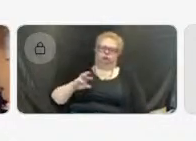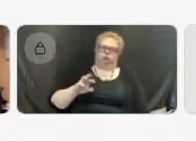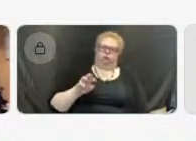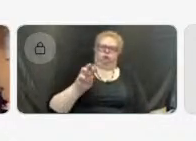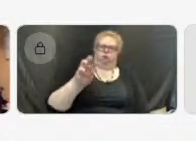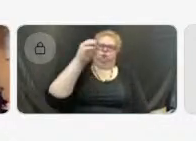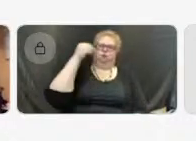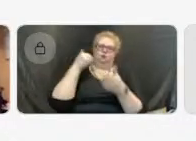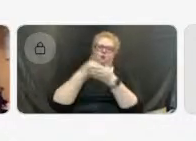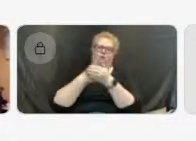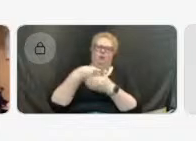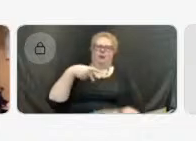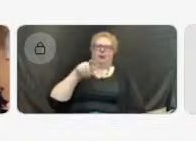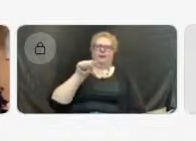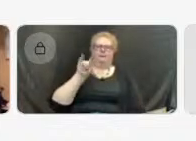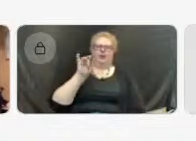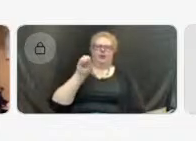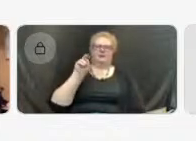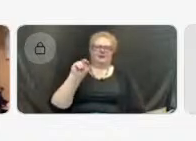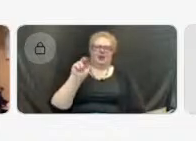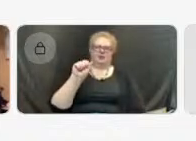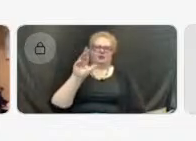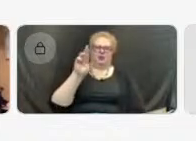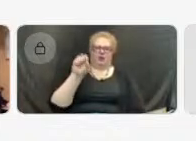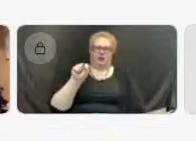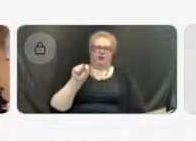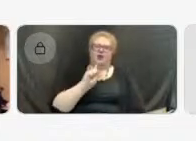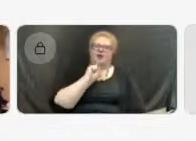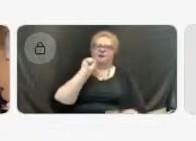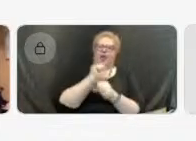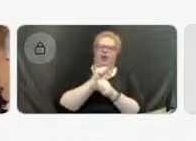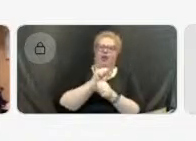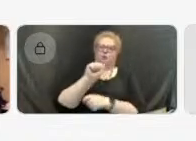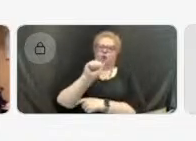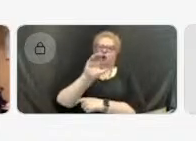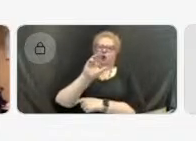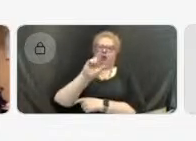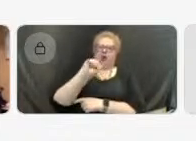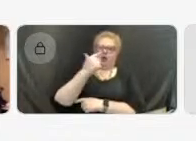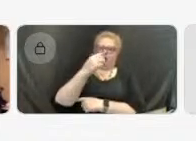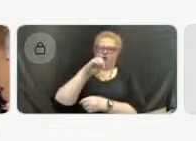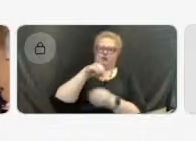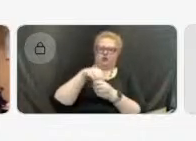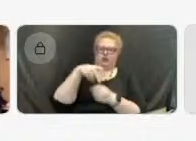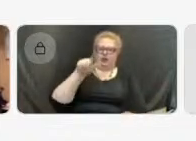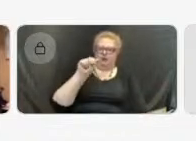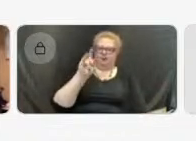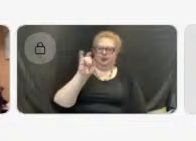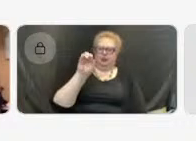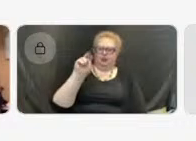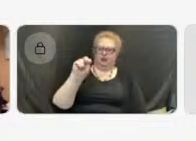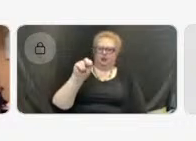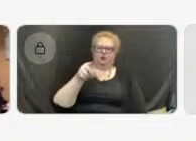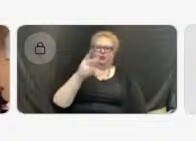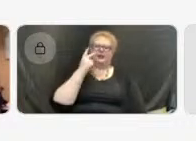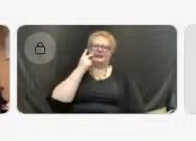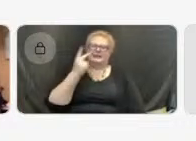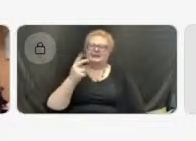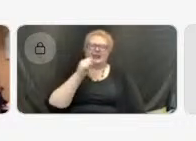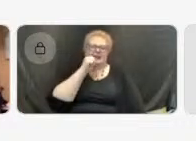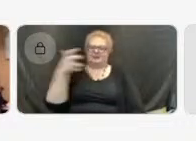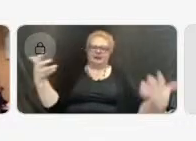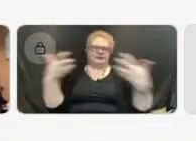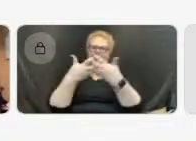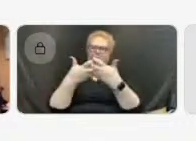property and the actual acreage of each lot in Plantation Acres. The picture clearly shows the incompatibility of our